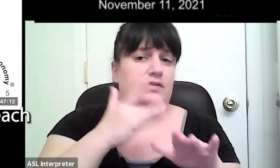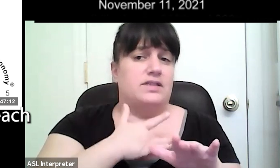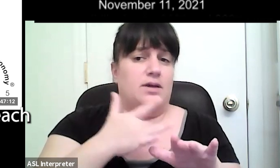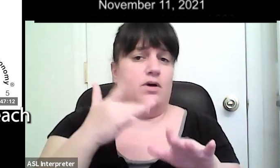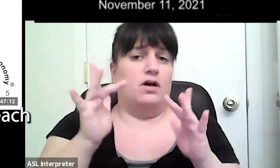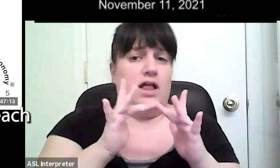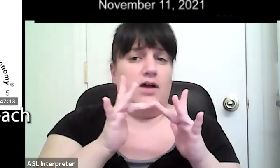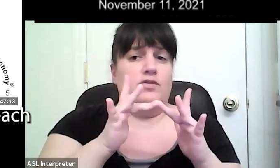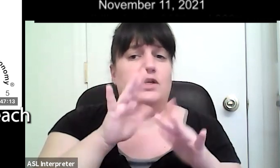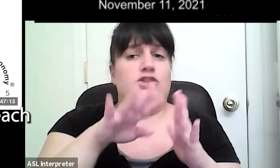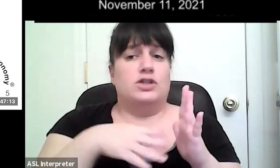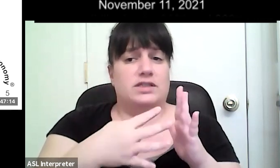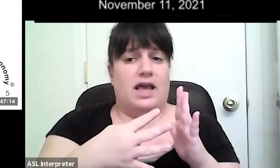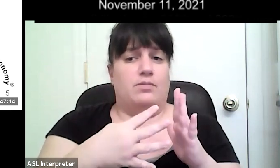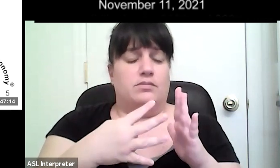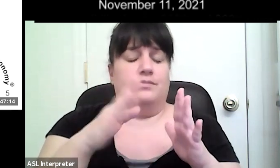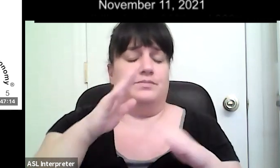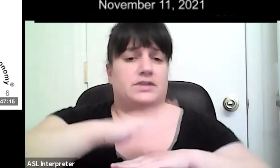outreach tables and activities.